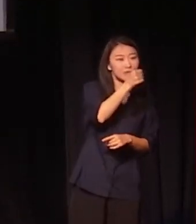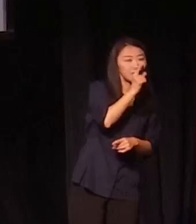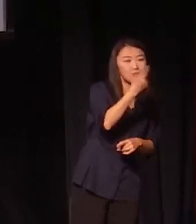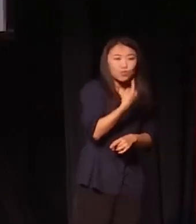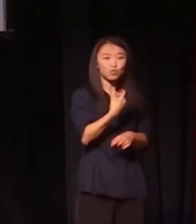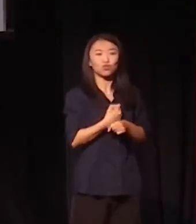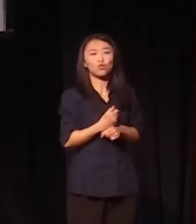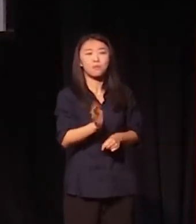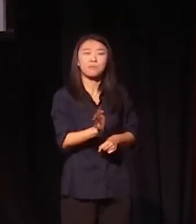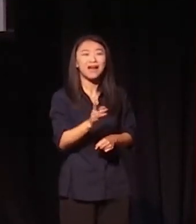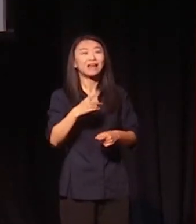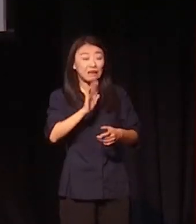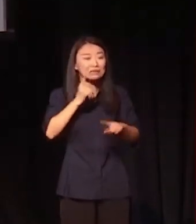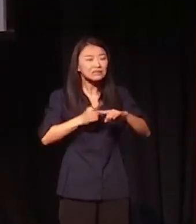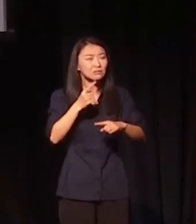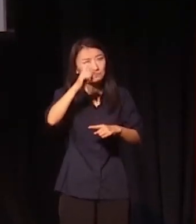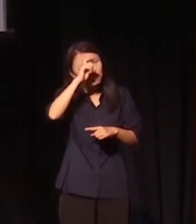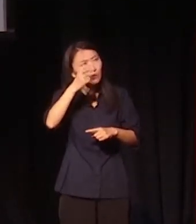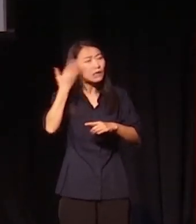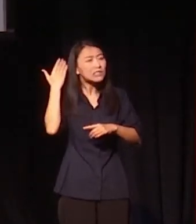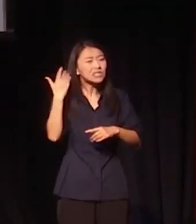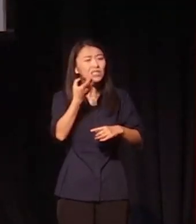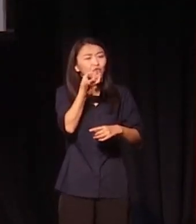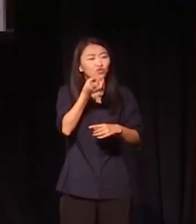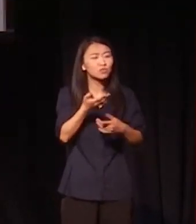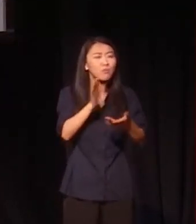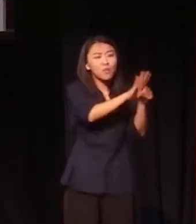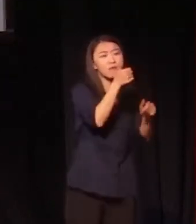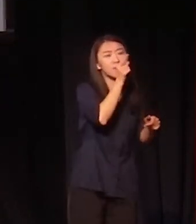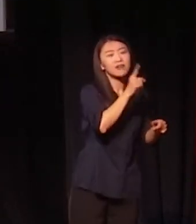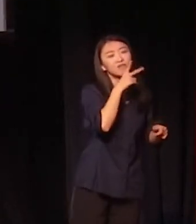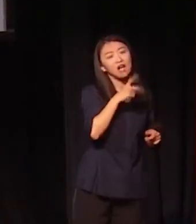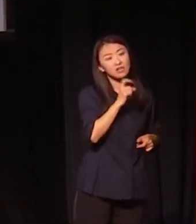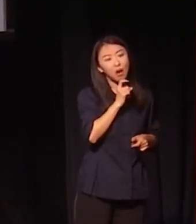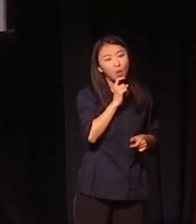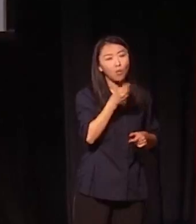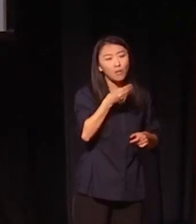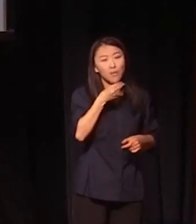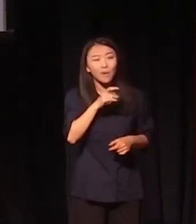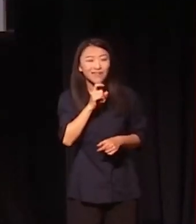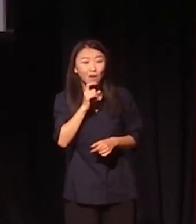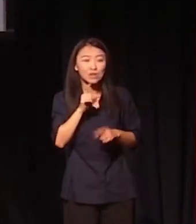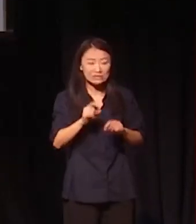intrigued by this and started doing some research on brokering young experiences of young people,